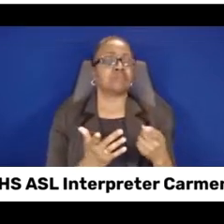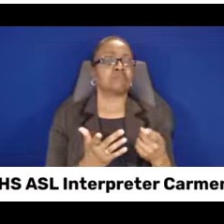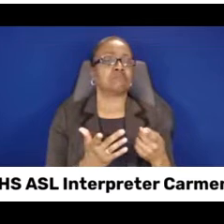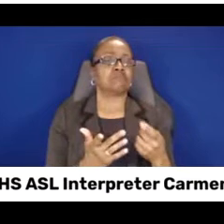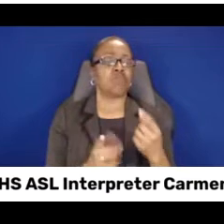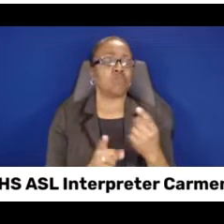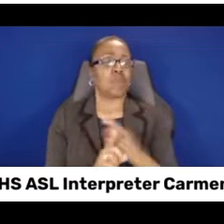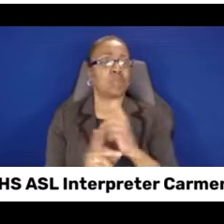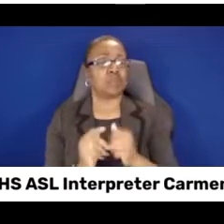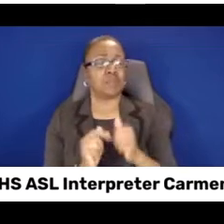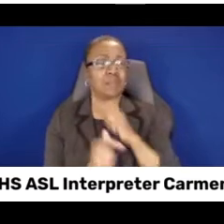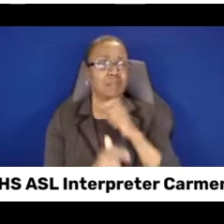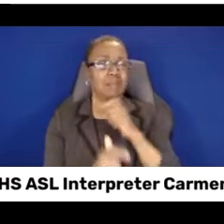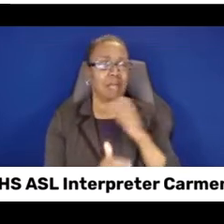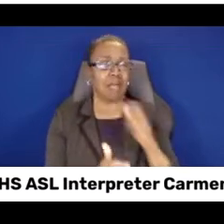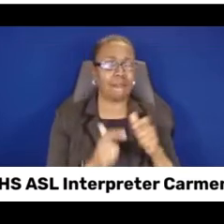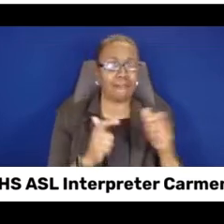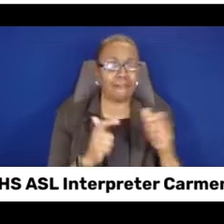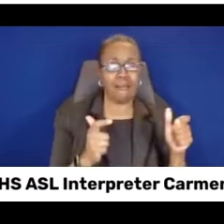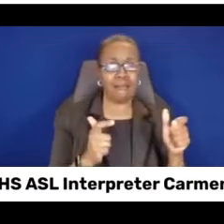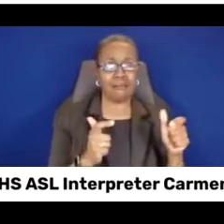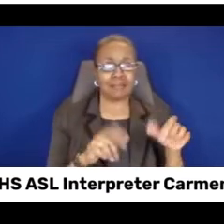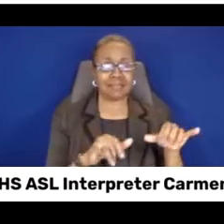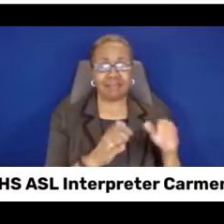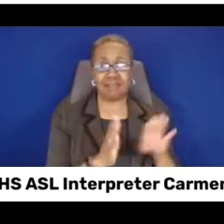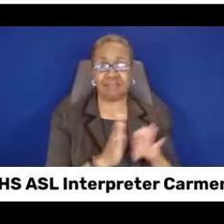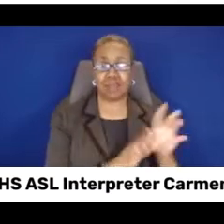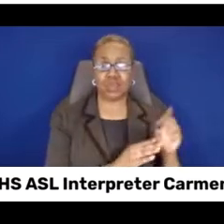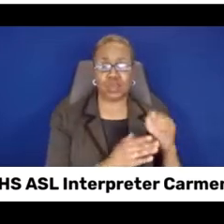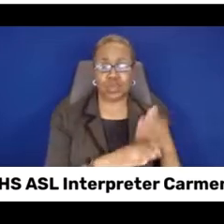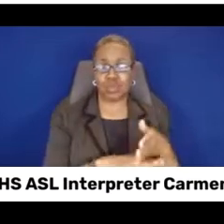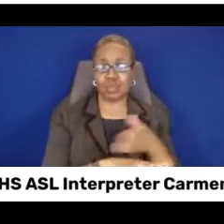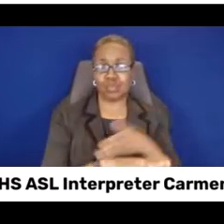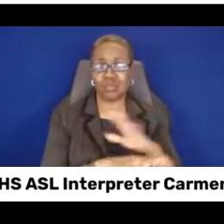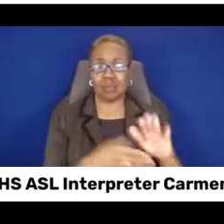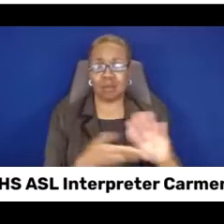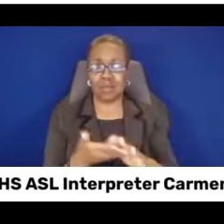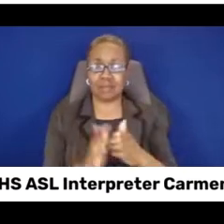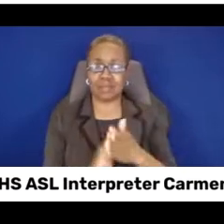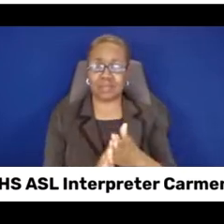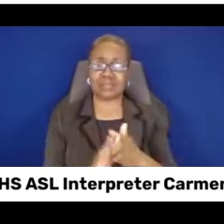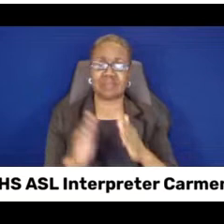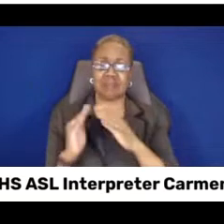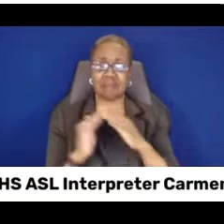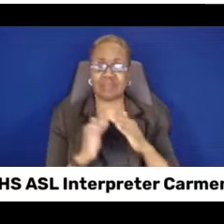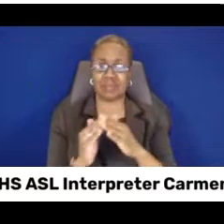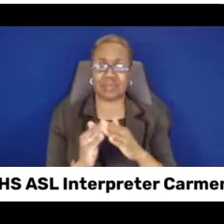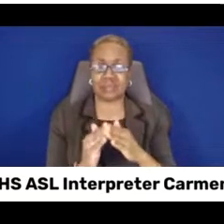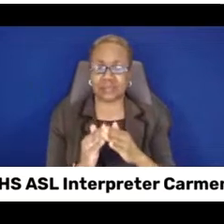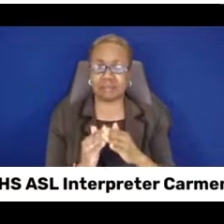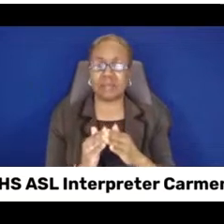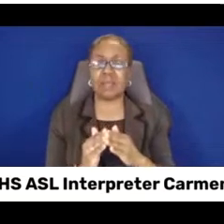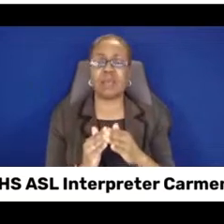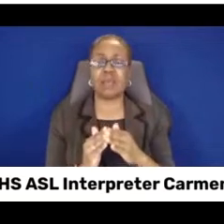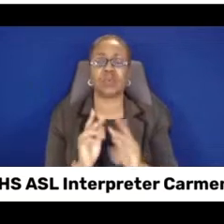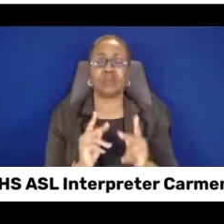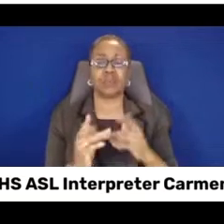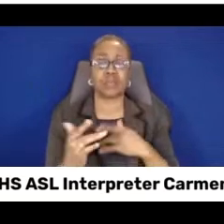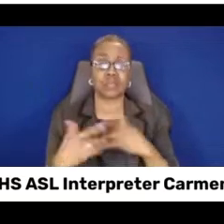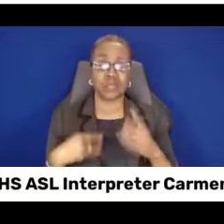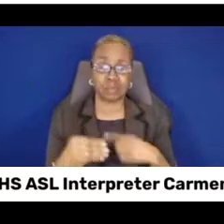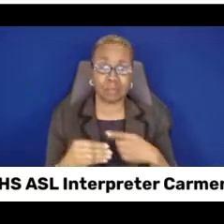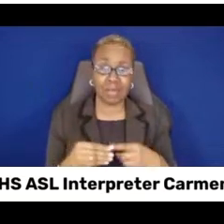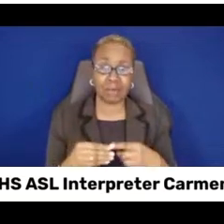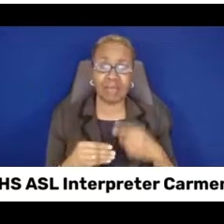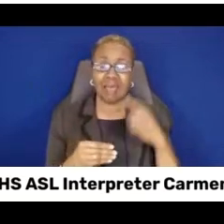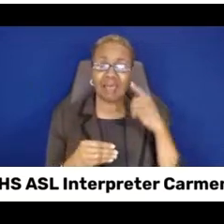to large scale developers, doing to improve their neighborhoods and communities? So, what do people care about when it comes